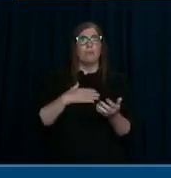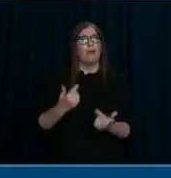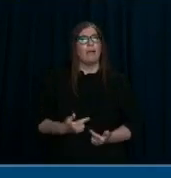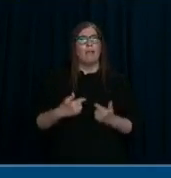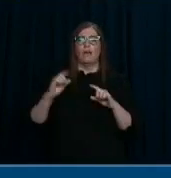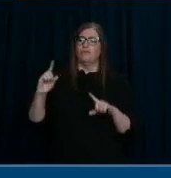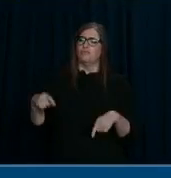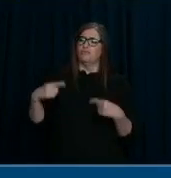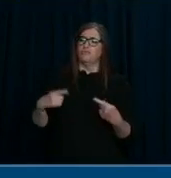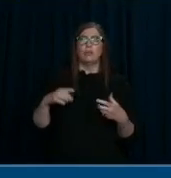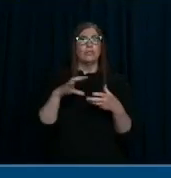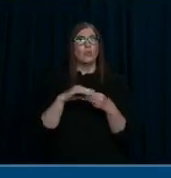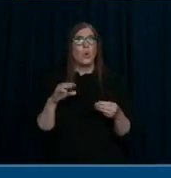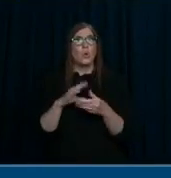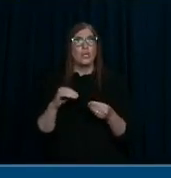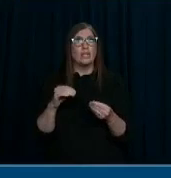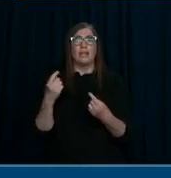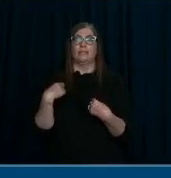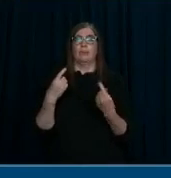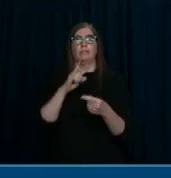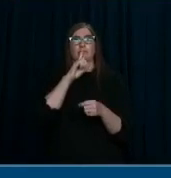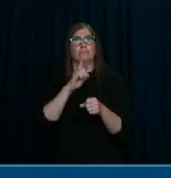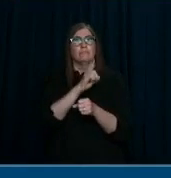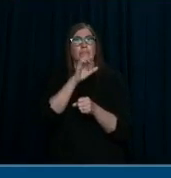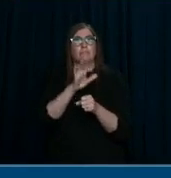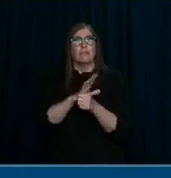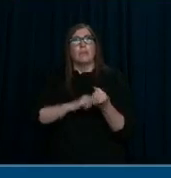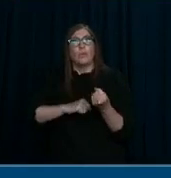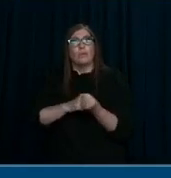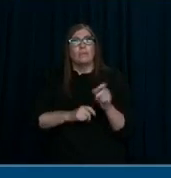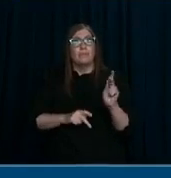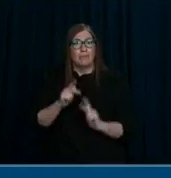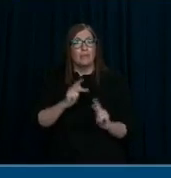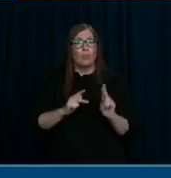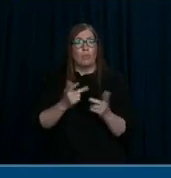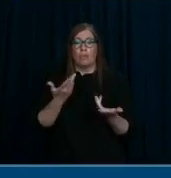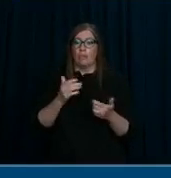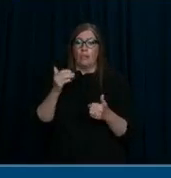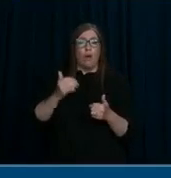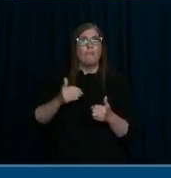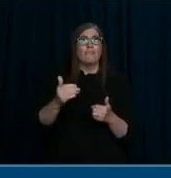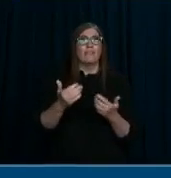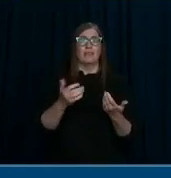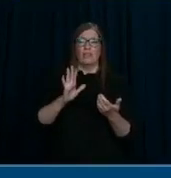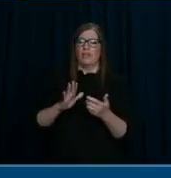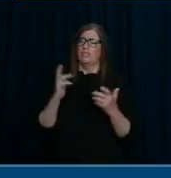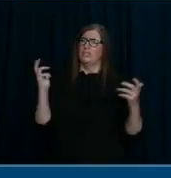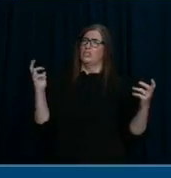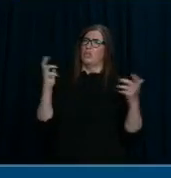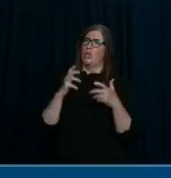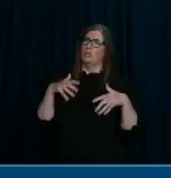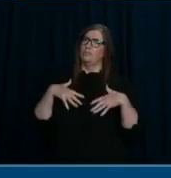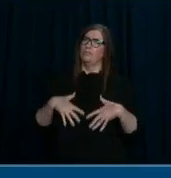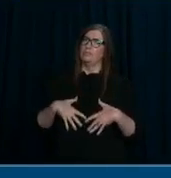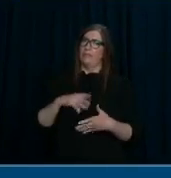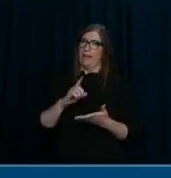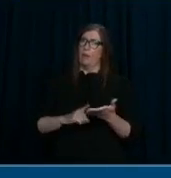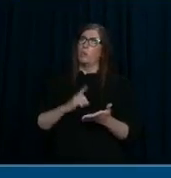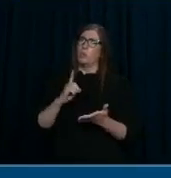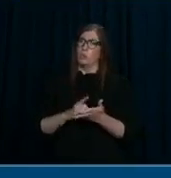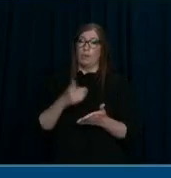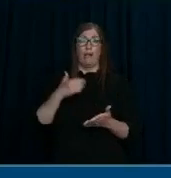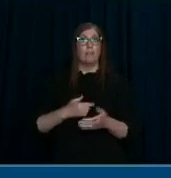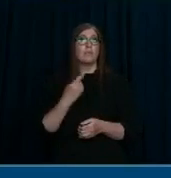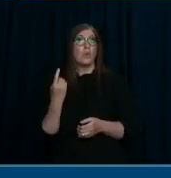life story has been dedicated to helping people, often in their darkest hour. So I am the